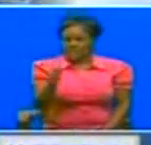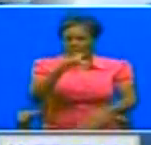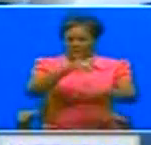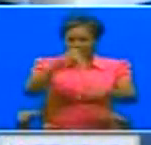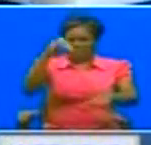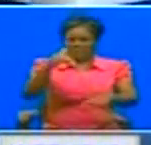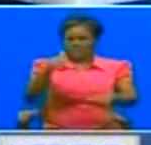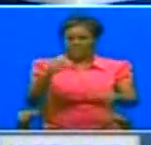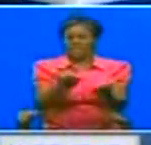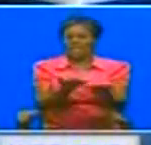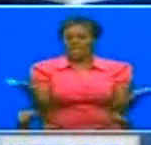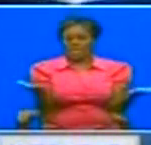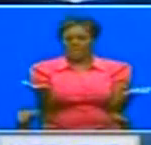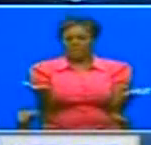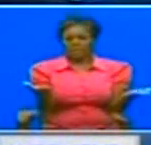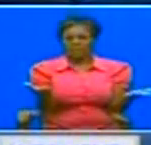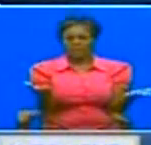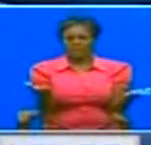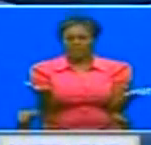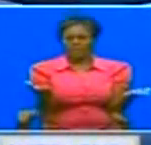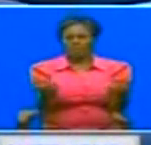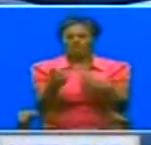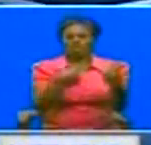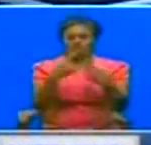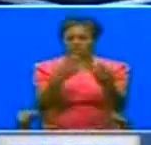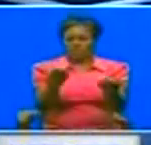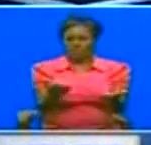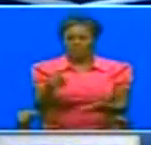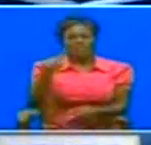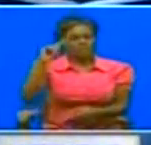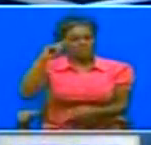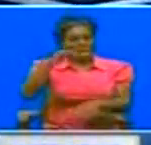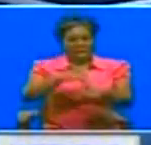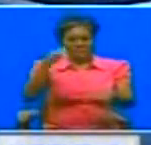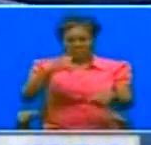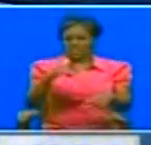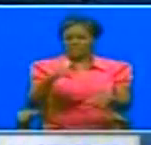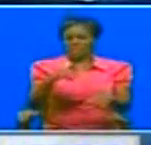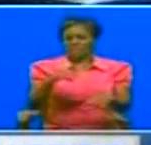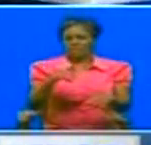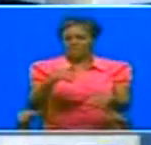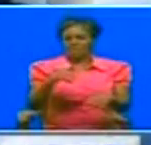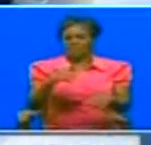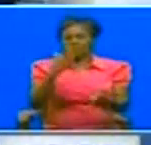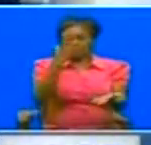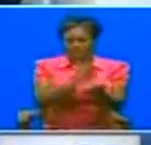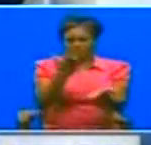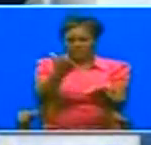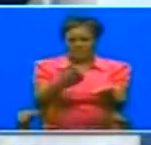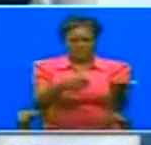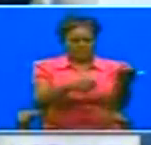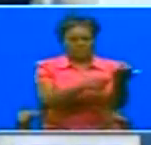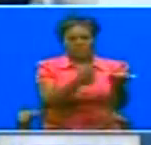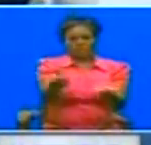affect in any way, us sitting here and talking about it, do you think that it's going to affect in any way the fact that these lists are still